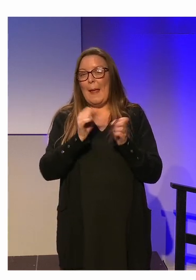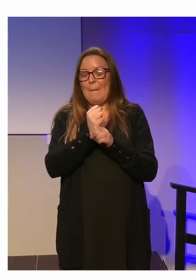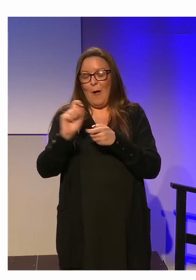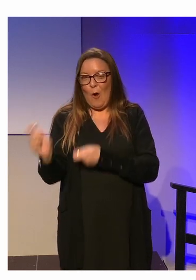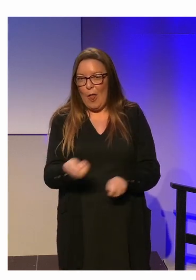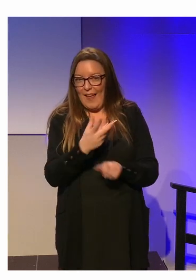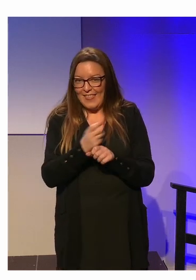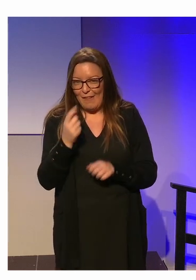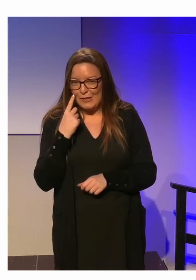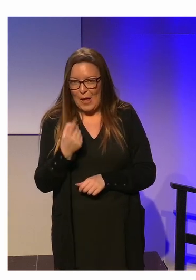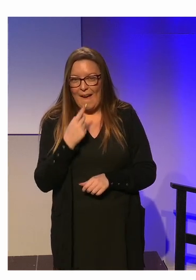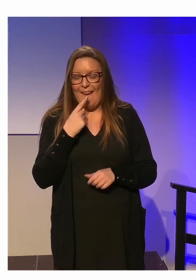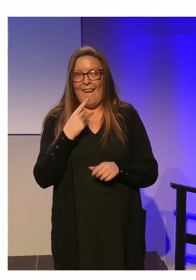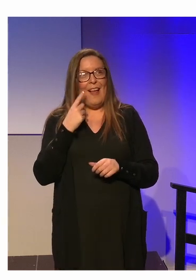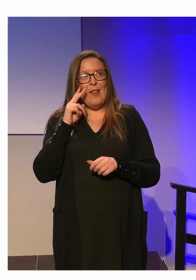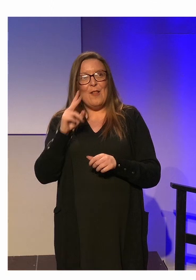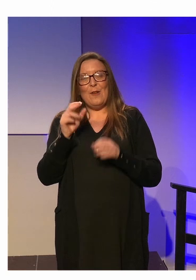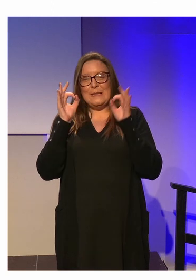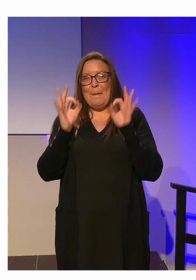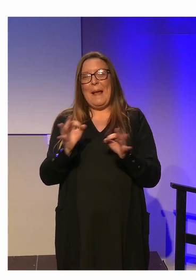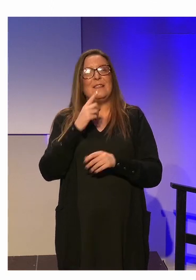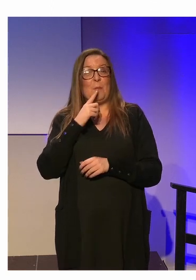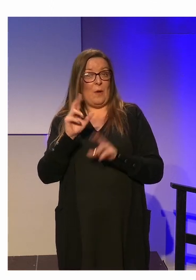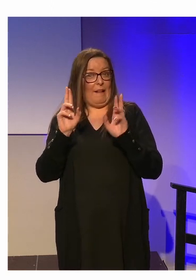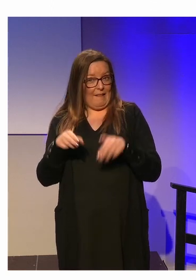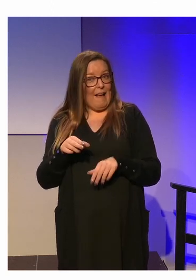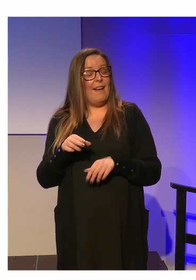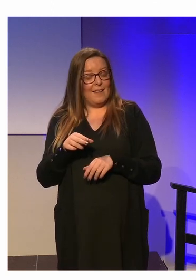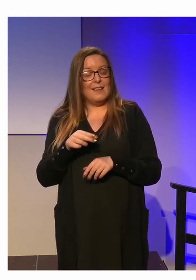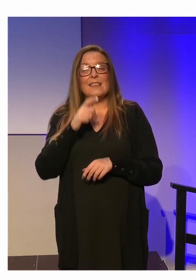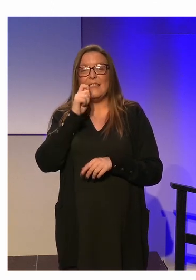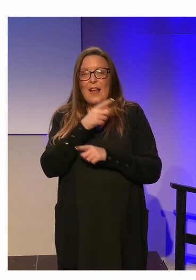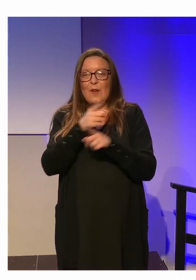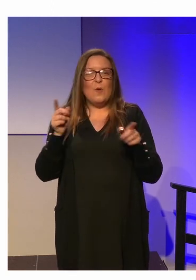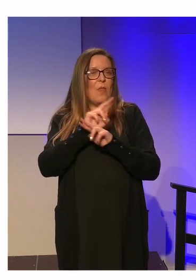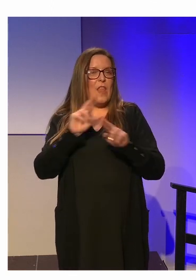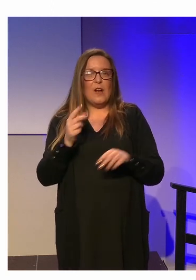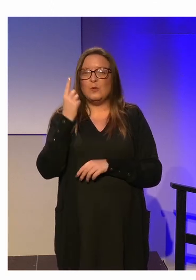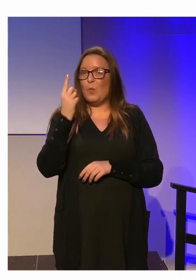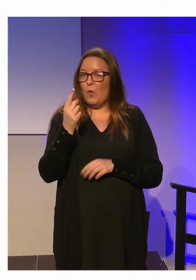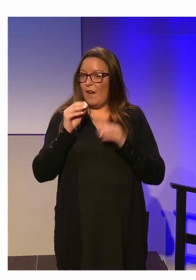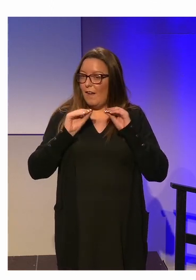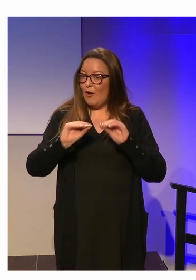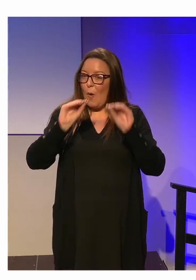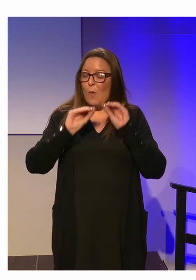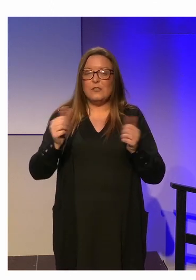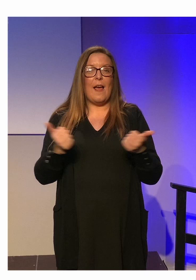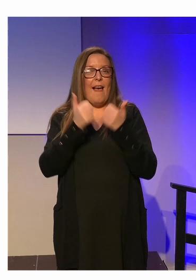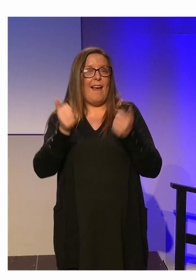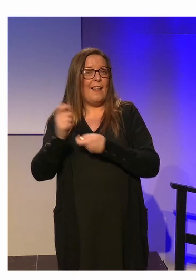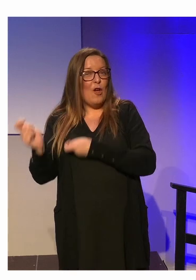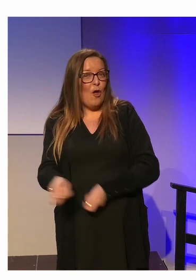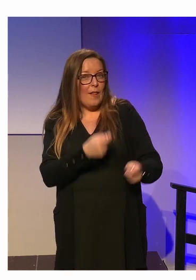amazing. But here it is happening, and I can guarantee you that not one of the coaches of any of the hurling